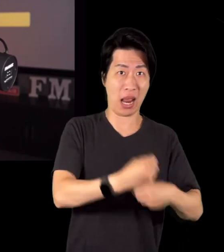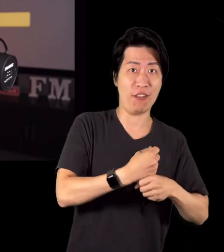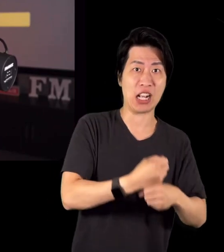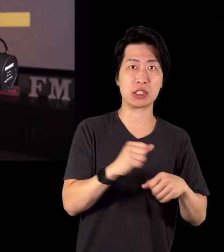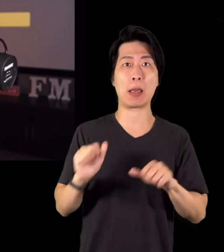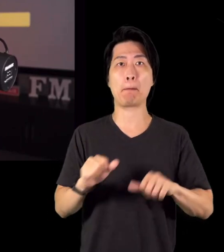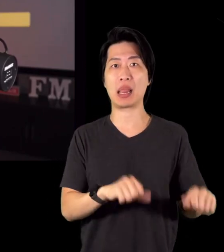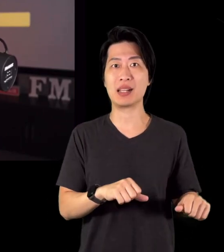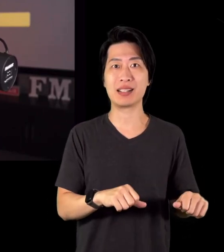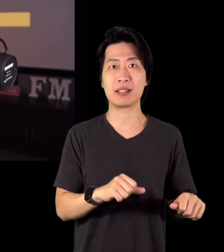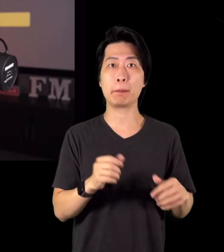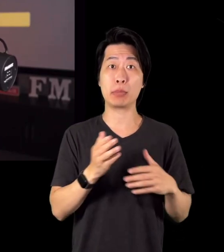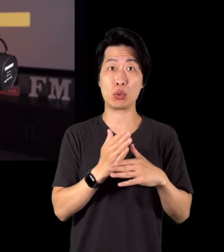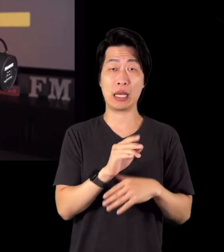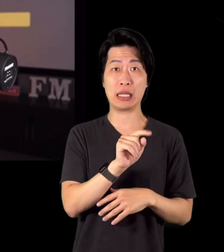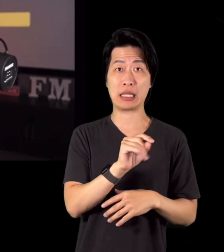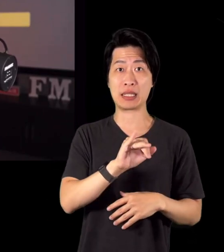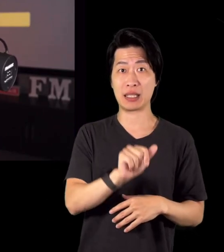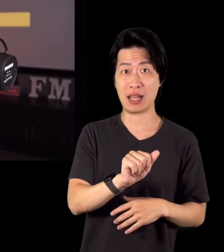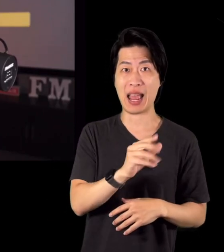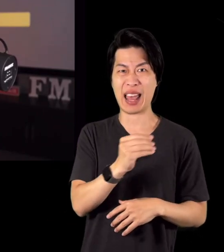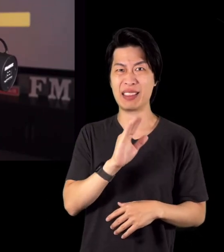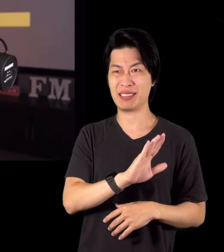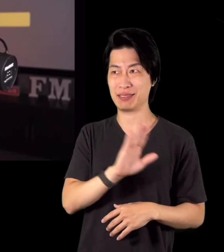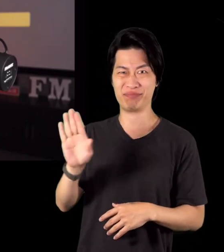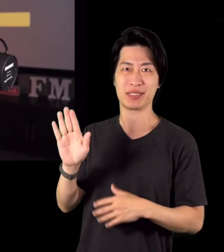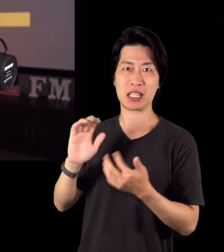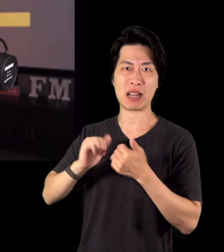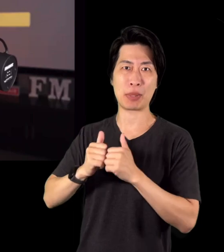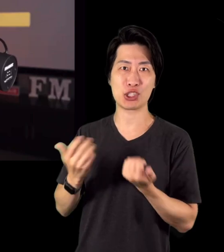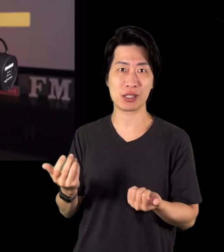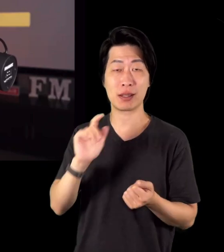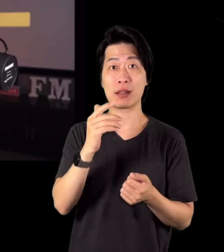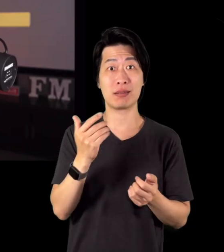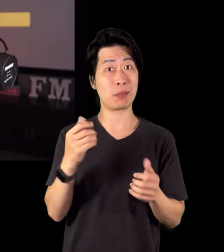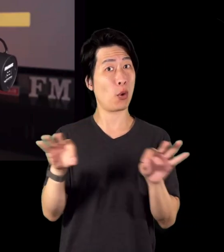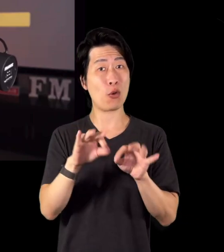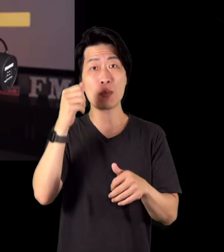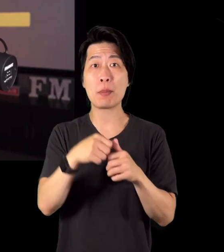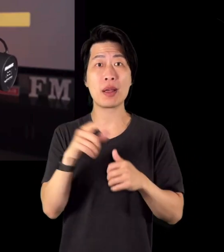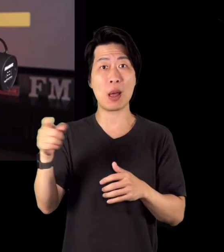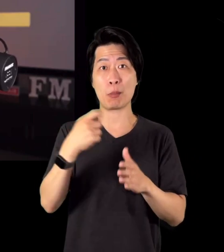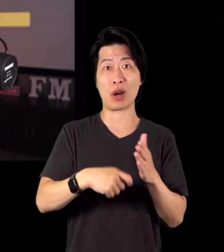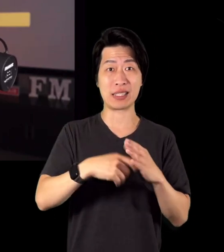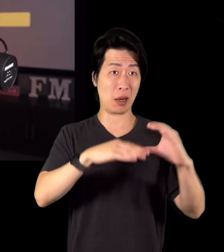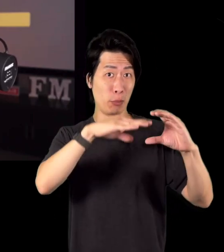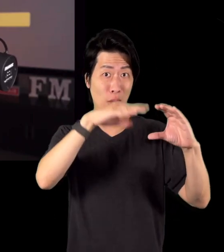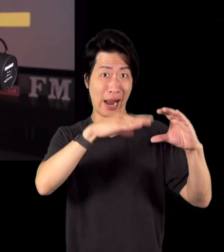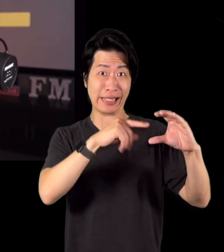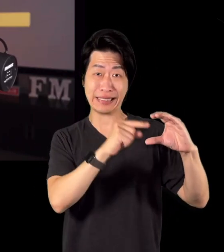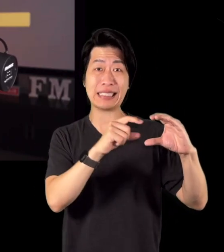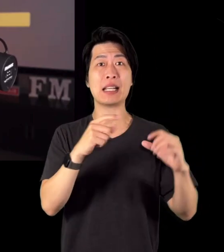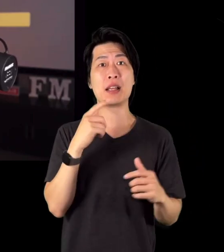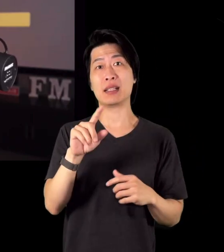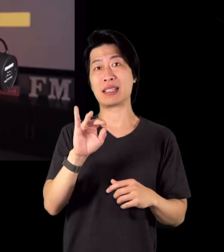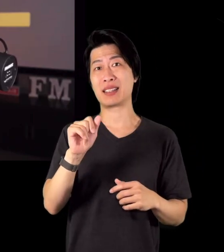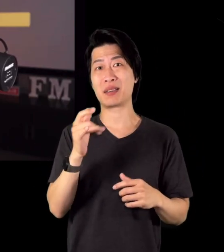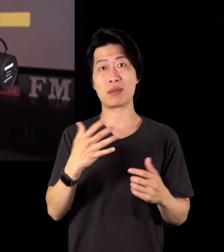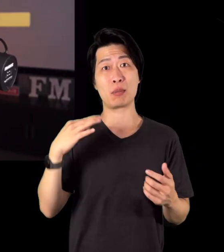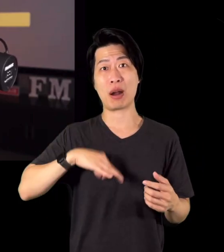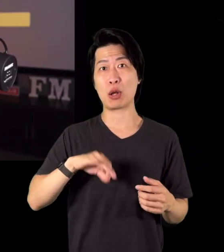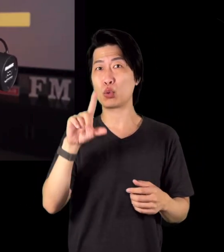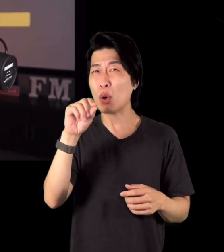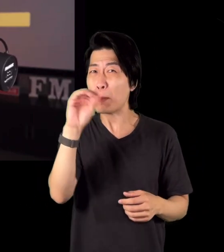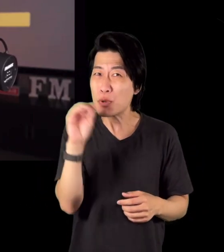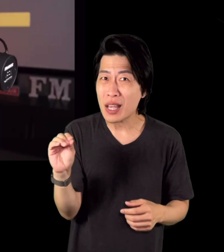manufacturing capability between Tesla and its competition. And it's important to remember that at those pricing brackets, Tesla is making around